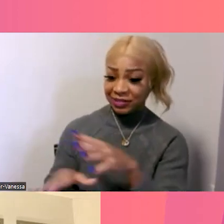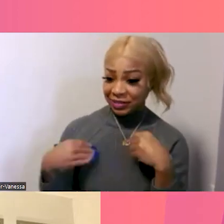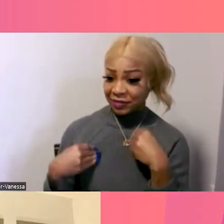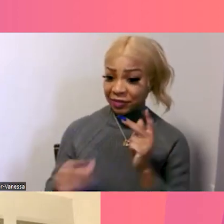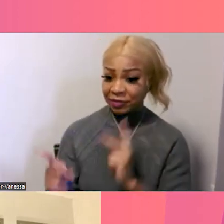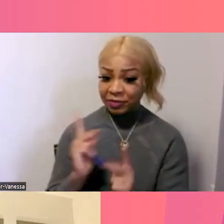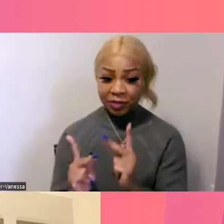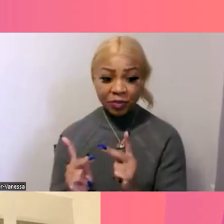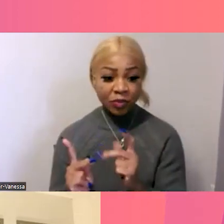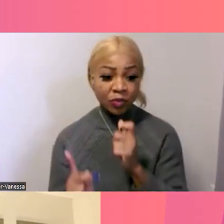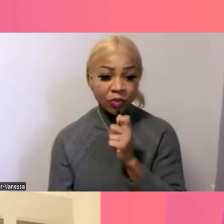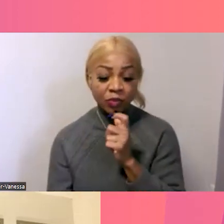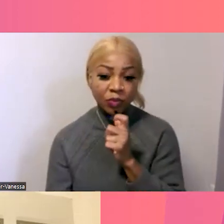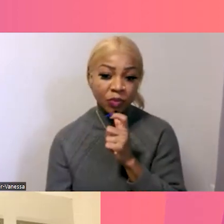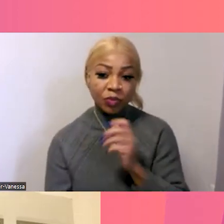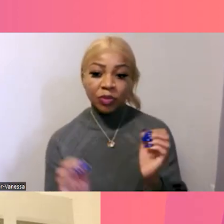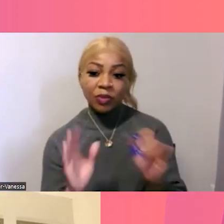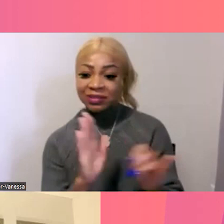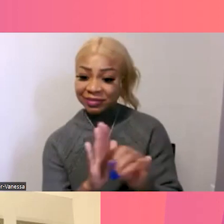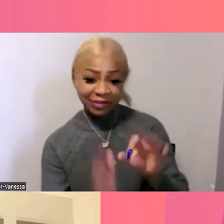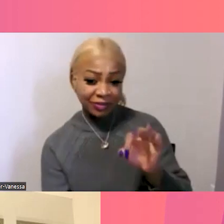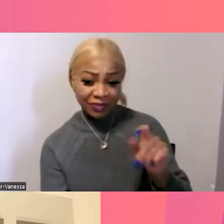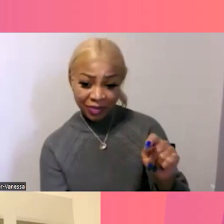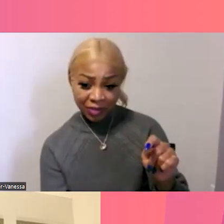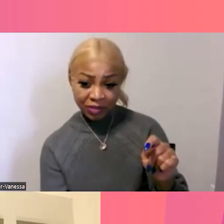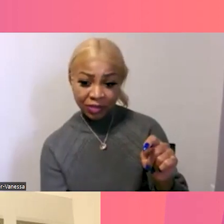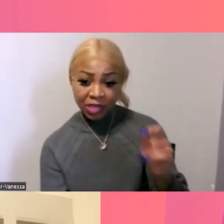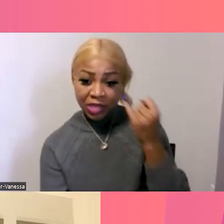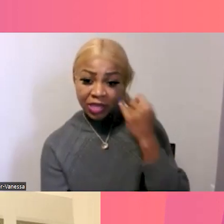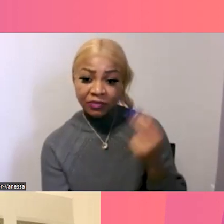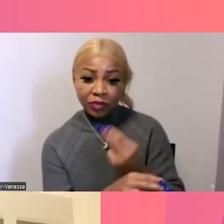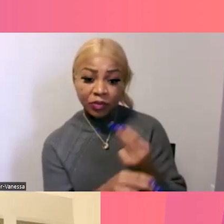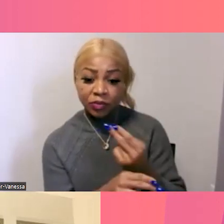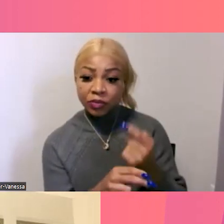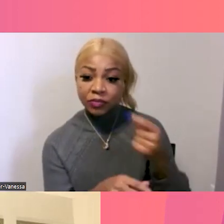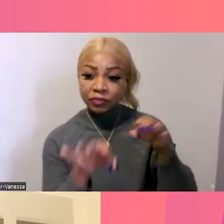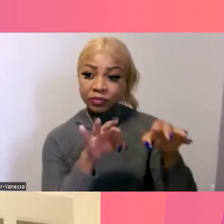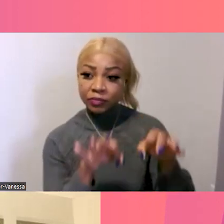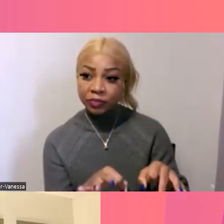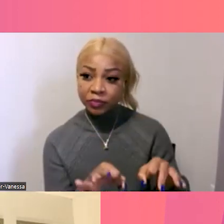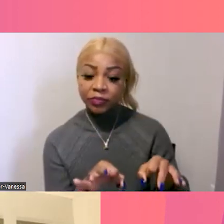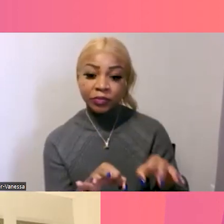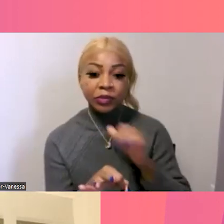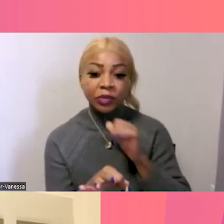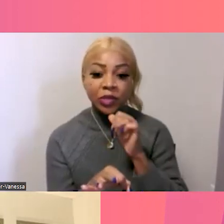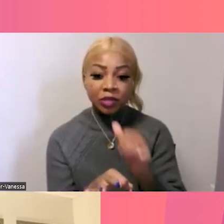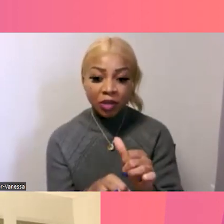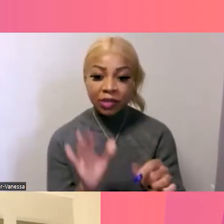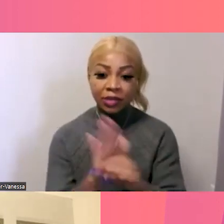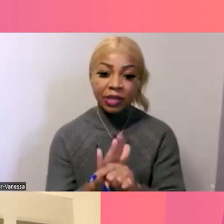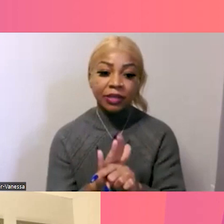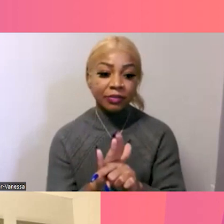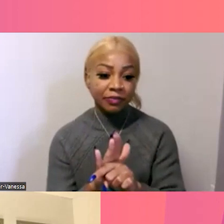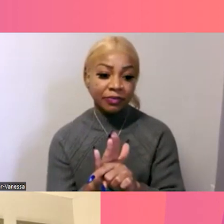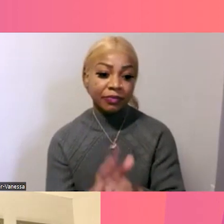people who do not identify as a fat, especially when used merely as a descriptor and not in a negative manner.